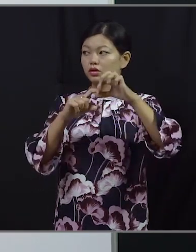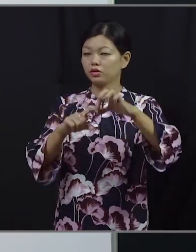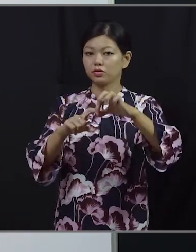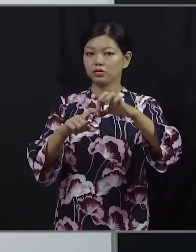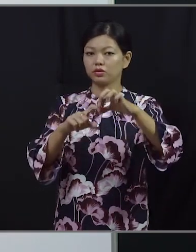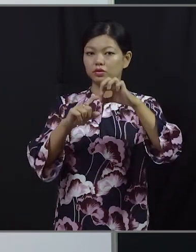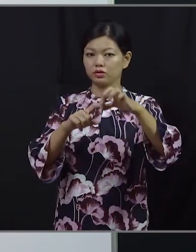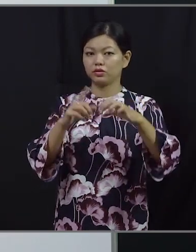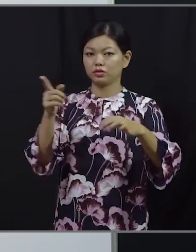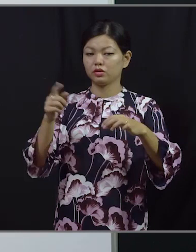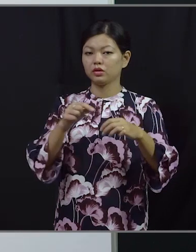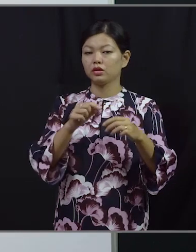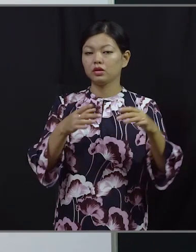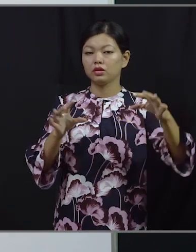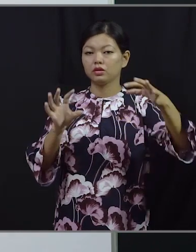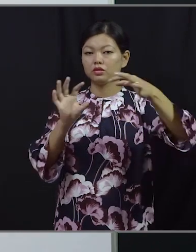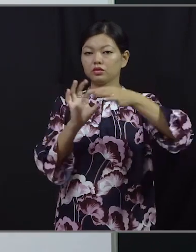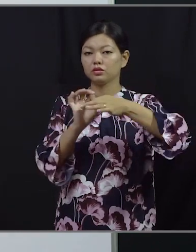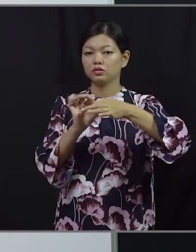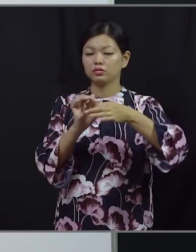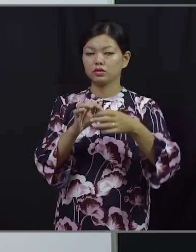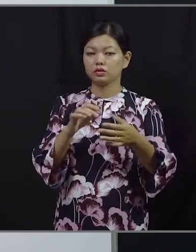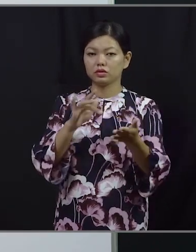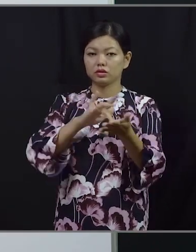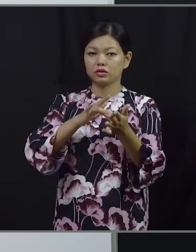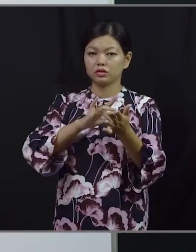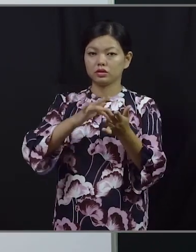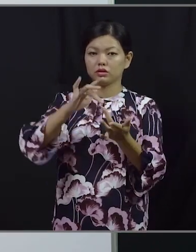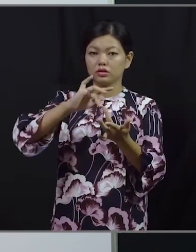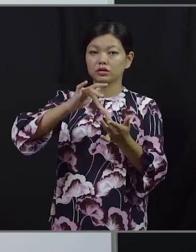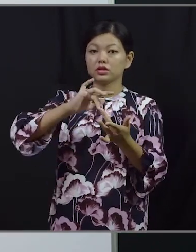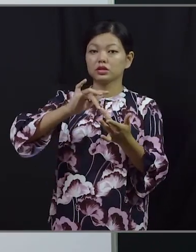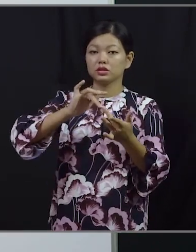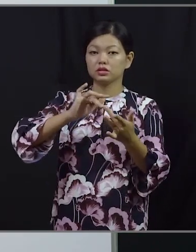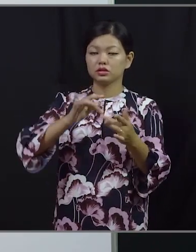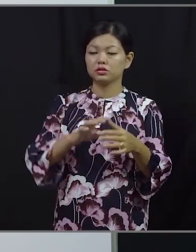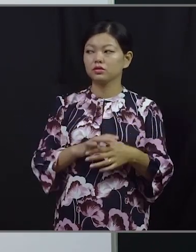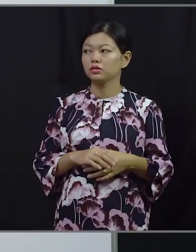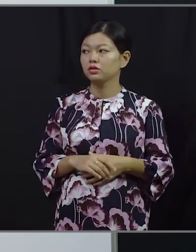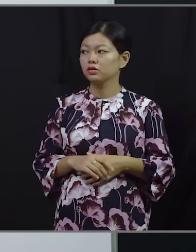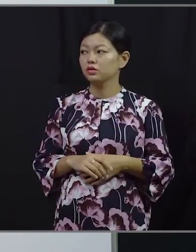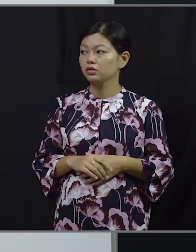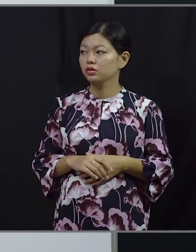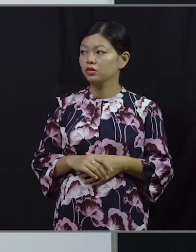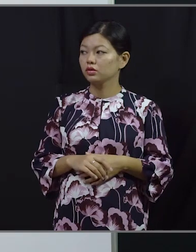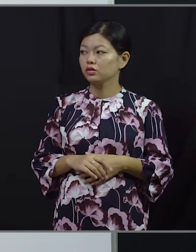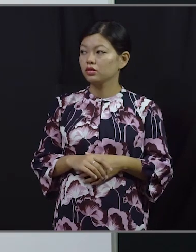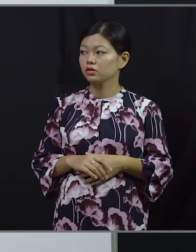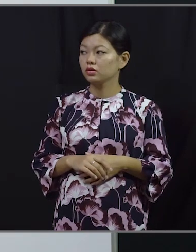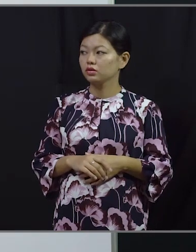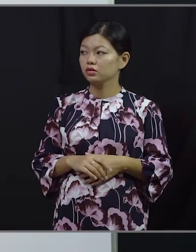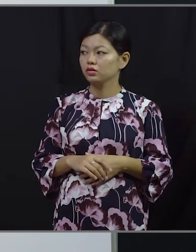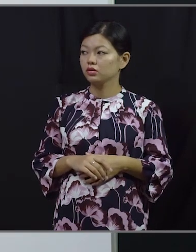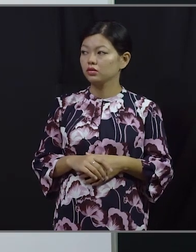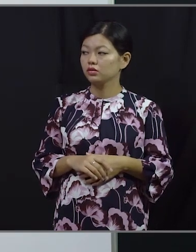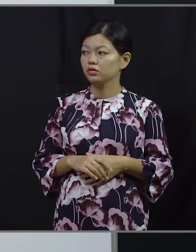joint with the optical center. And say this angle be beta, okay?